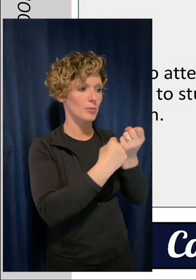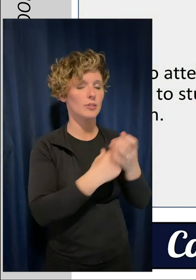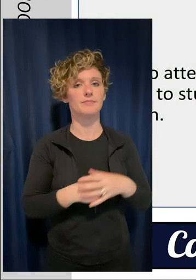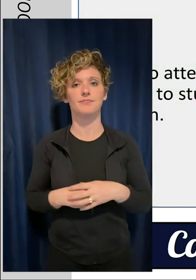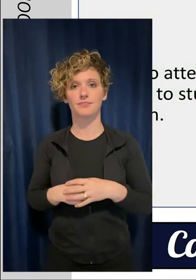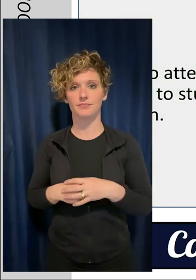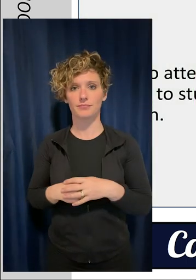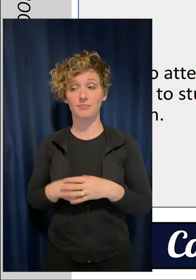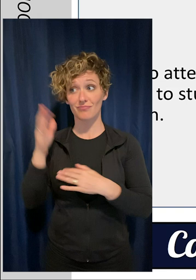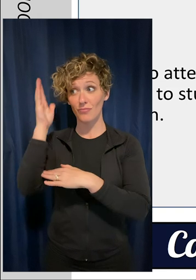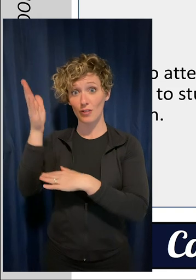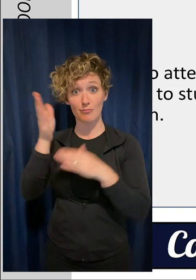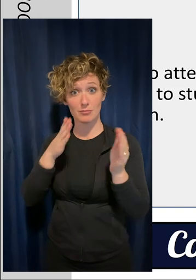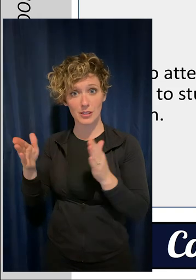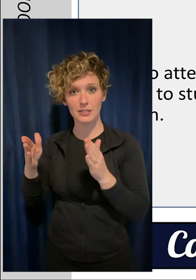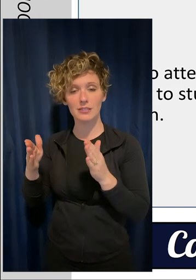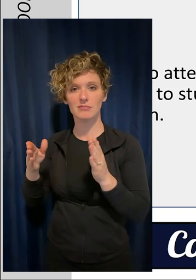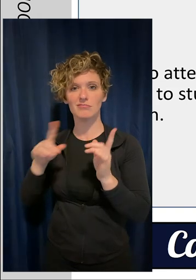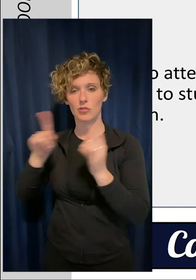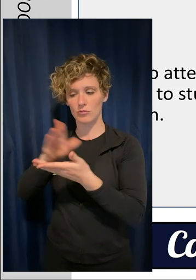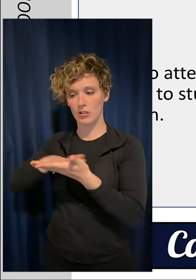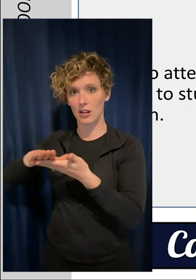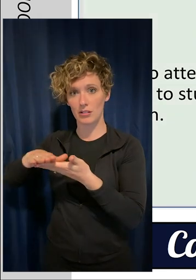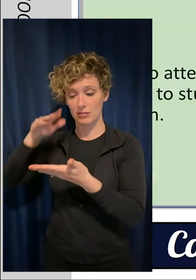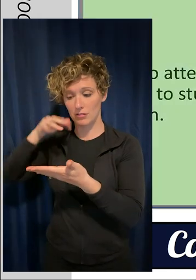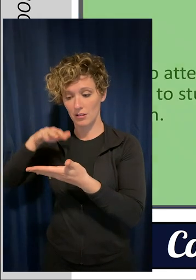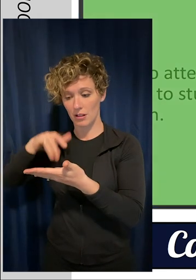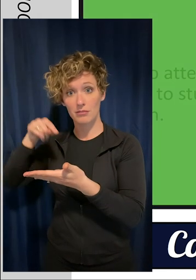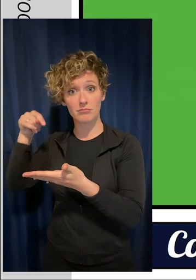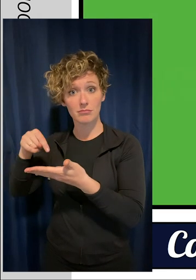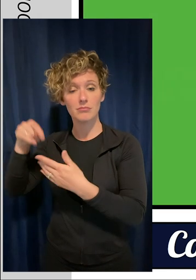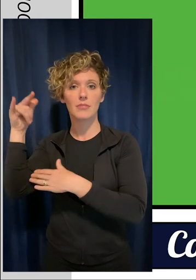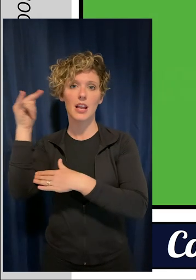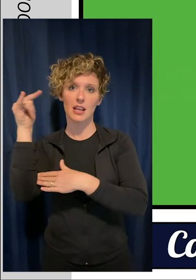In the future, she plans to attend college to study aviation.